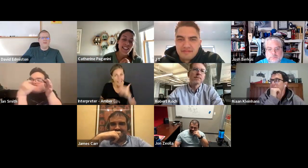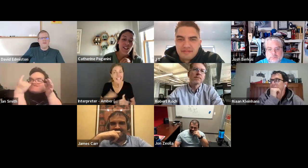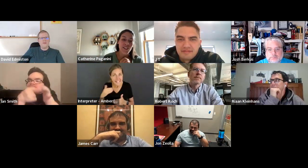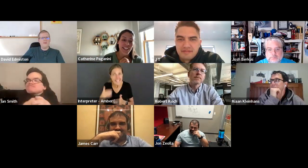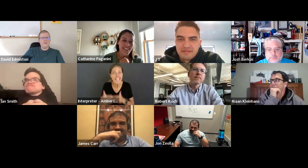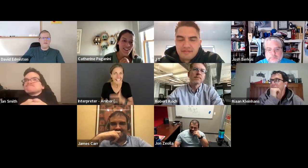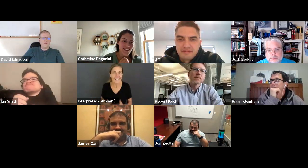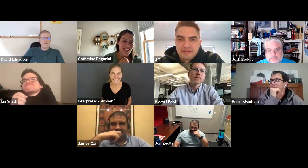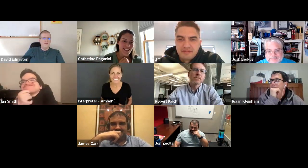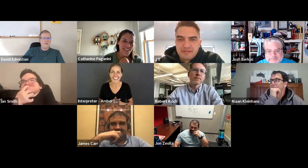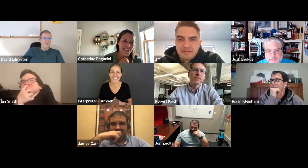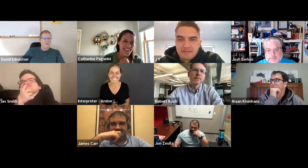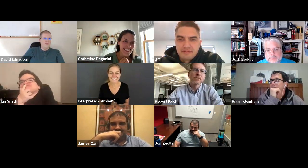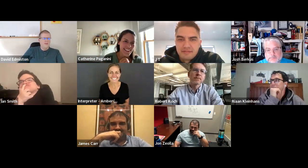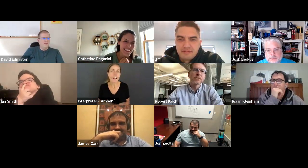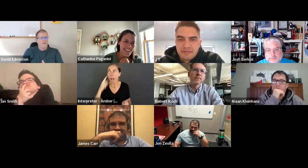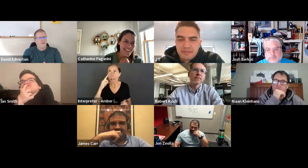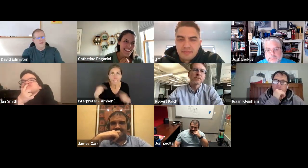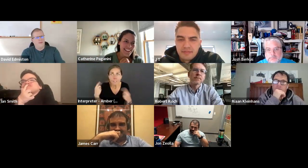I think it's great so far.